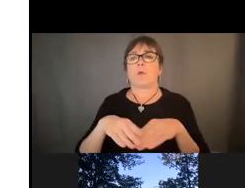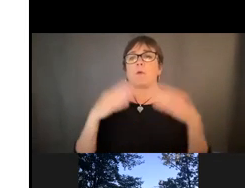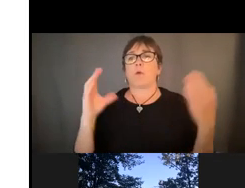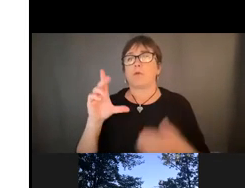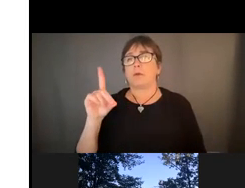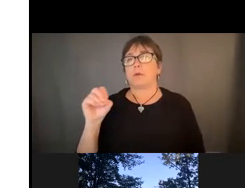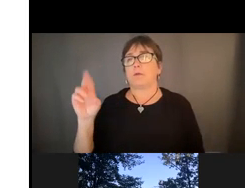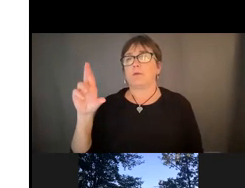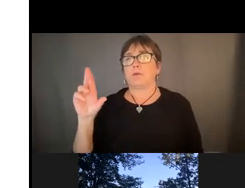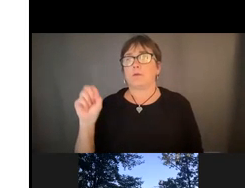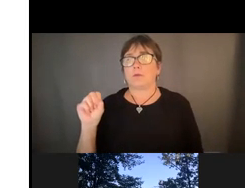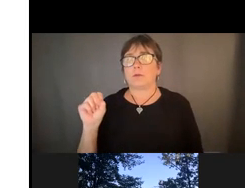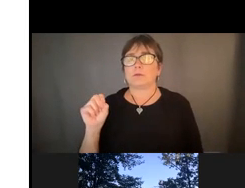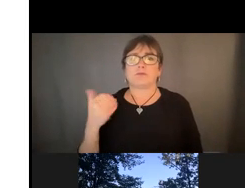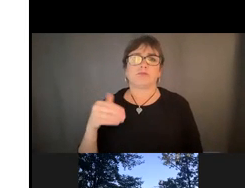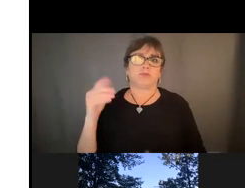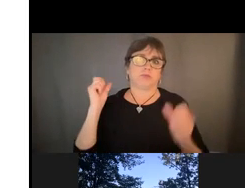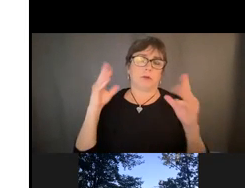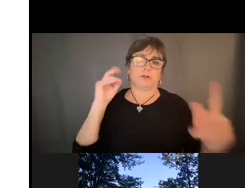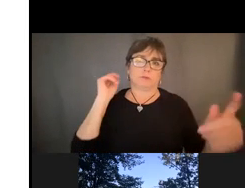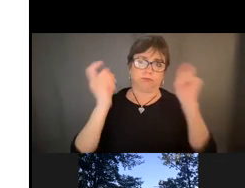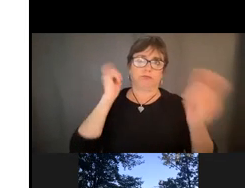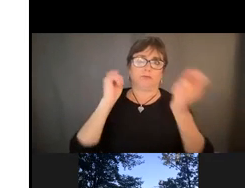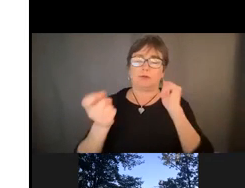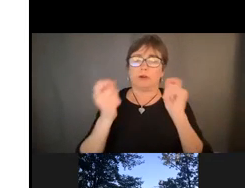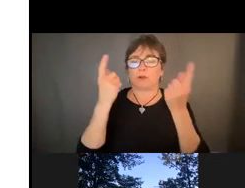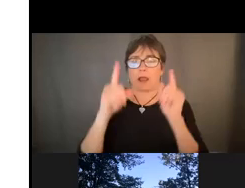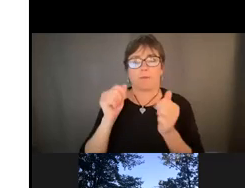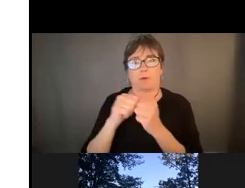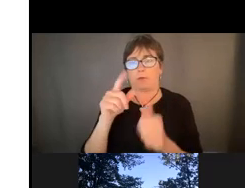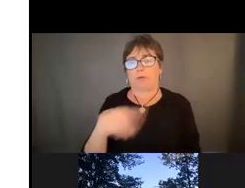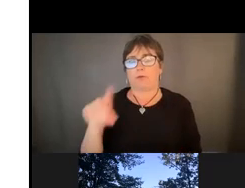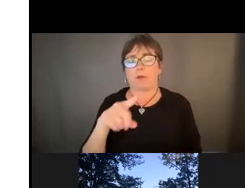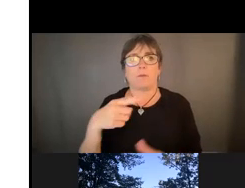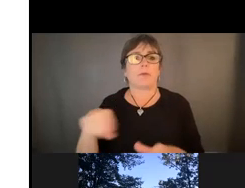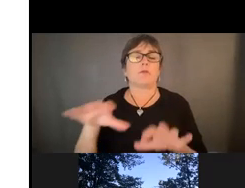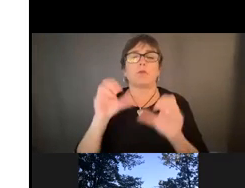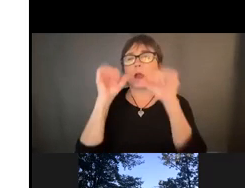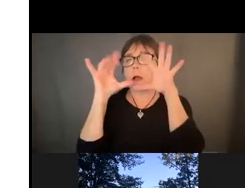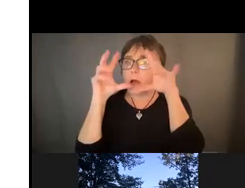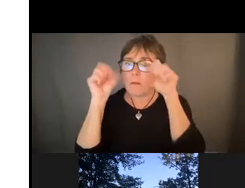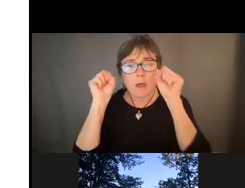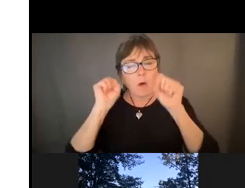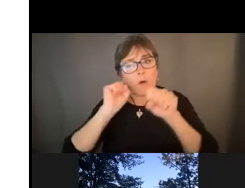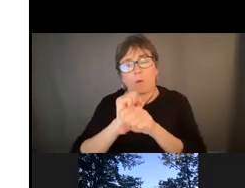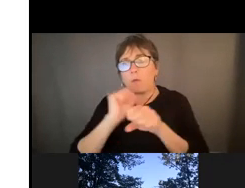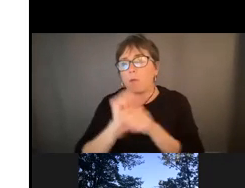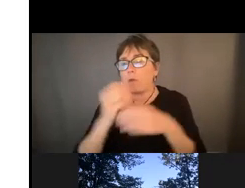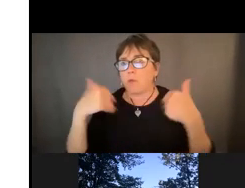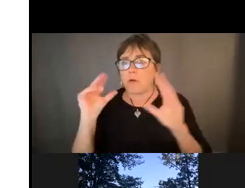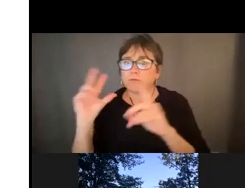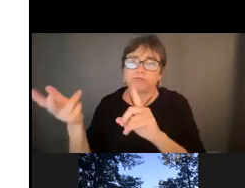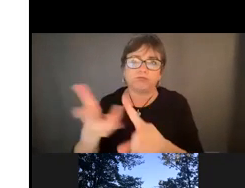a lot of movement and a lot going on. They are doing amazing work at bringing diverse youth